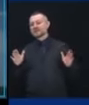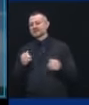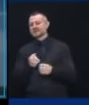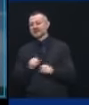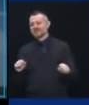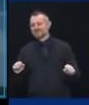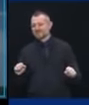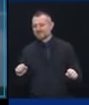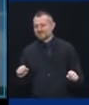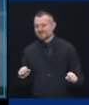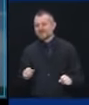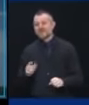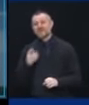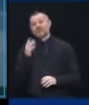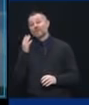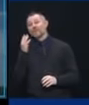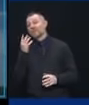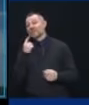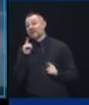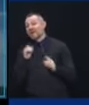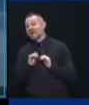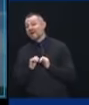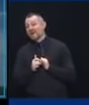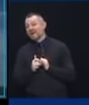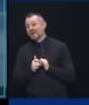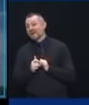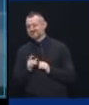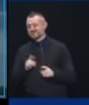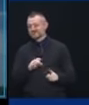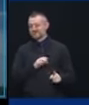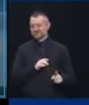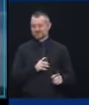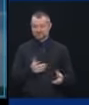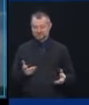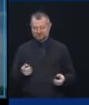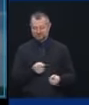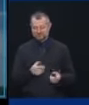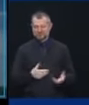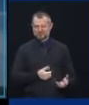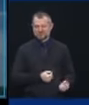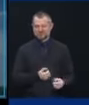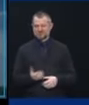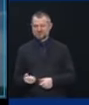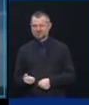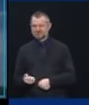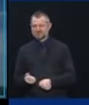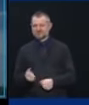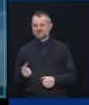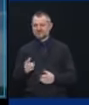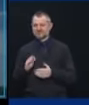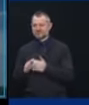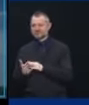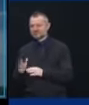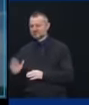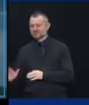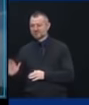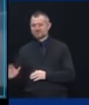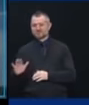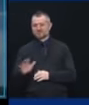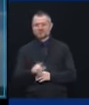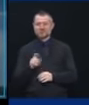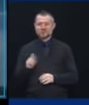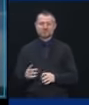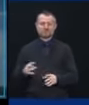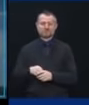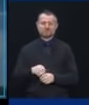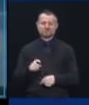with the local community. Every locality has to go through a collaborative process